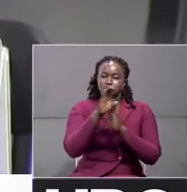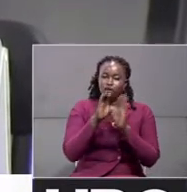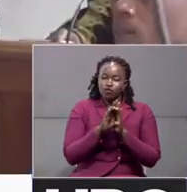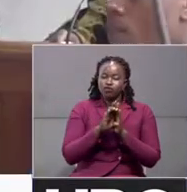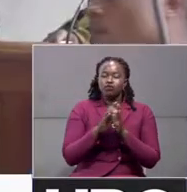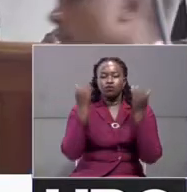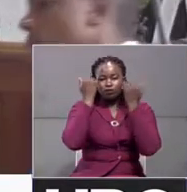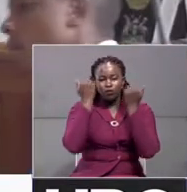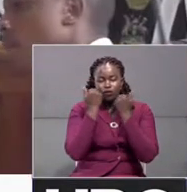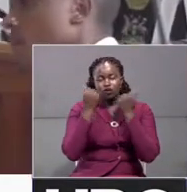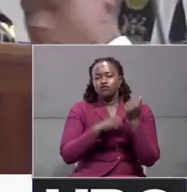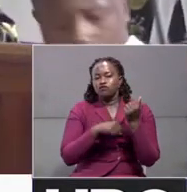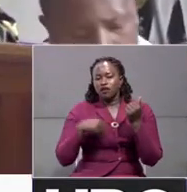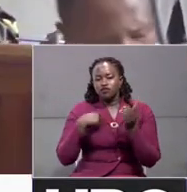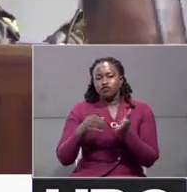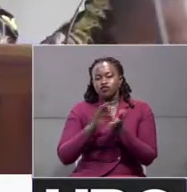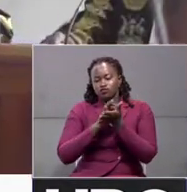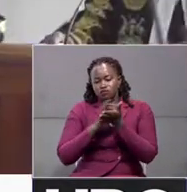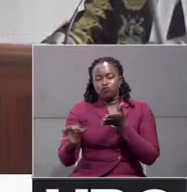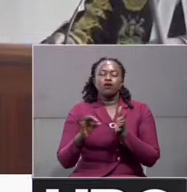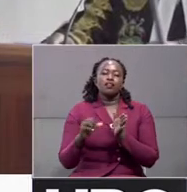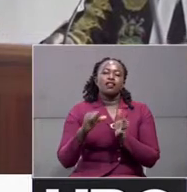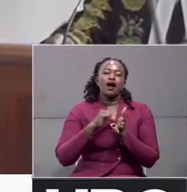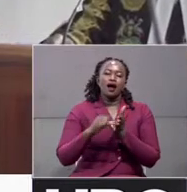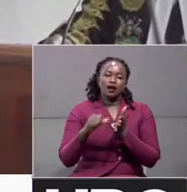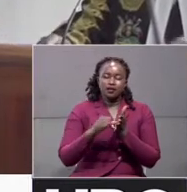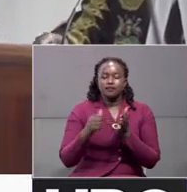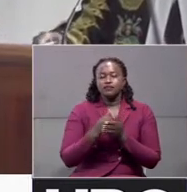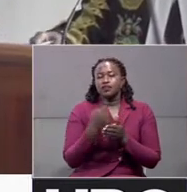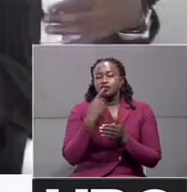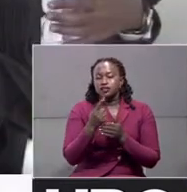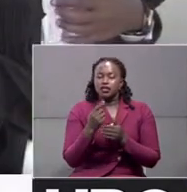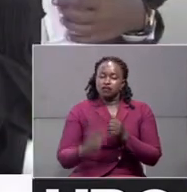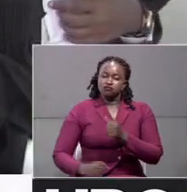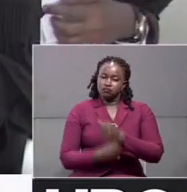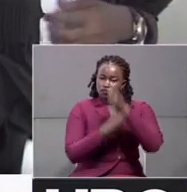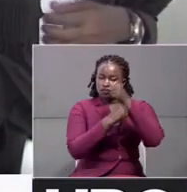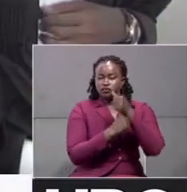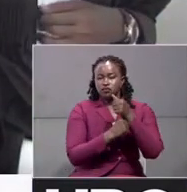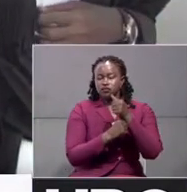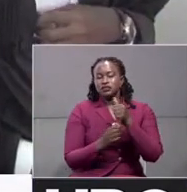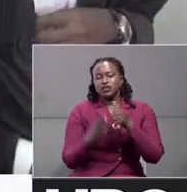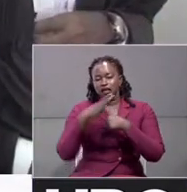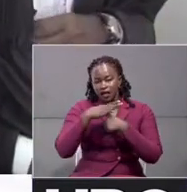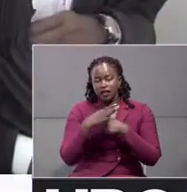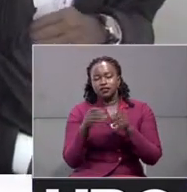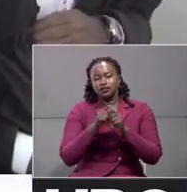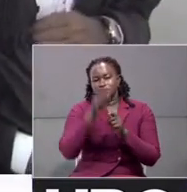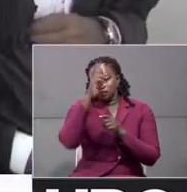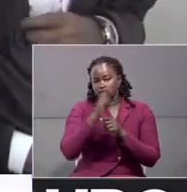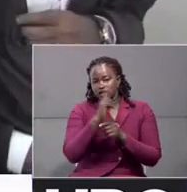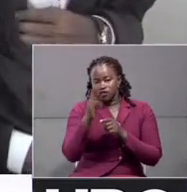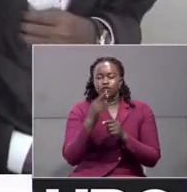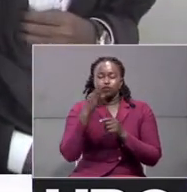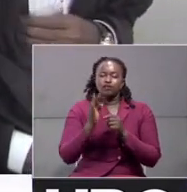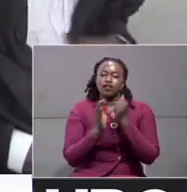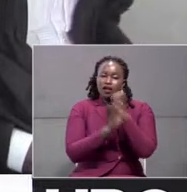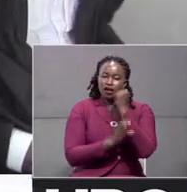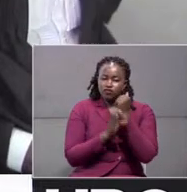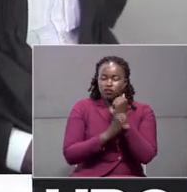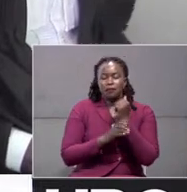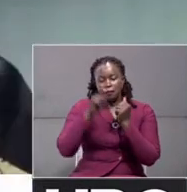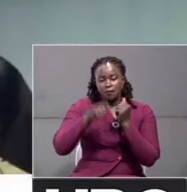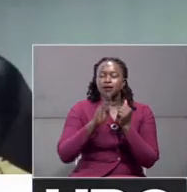Court declined to nullify the act, stating that it upholds the norms, culture and religion of the country, which must